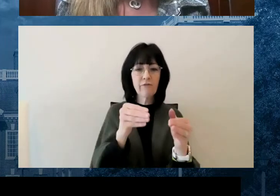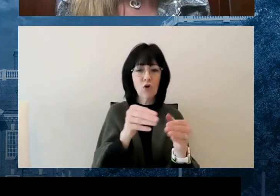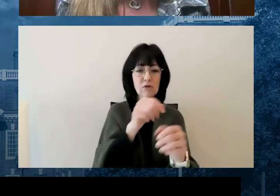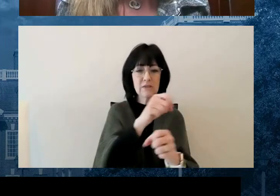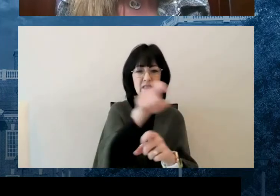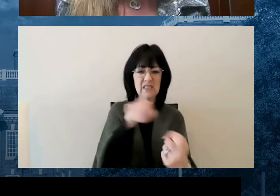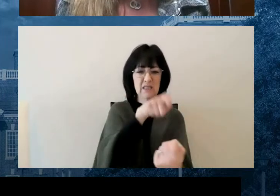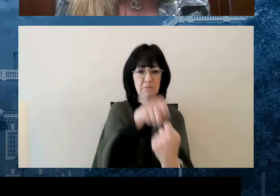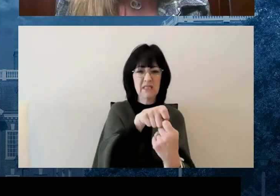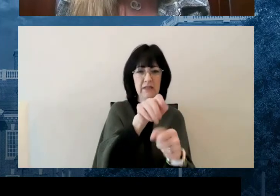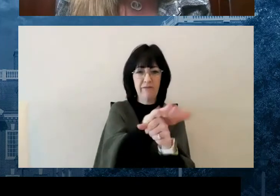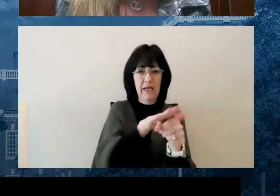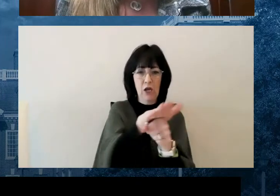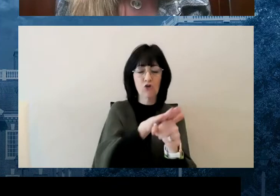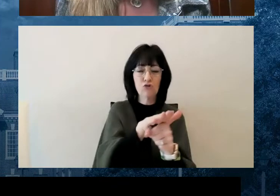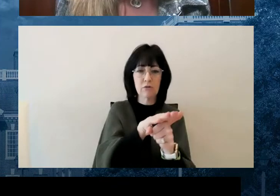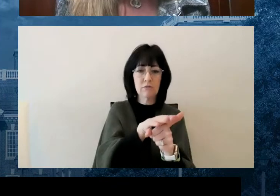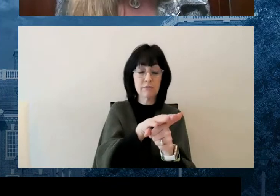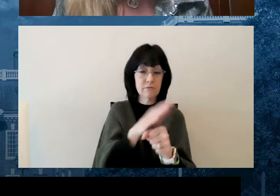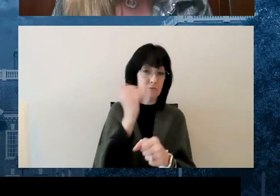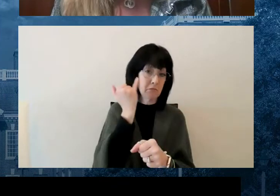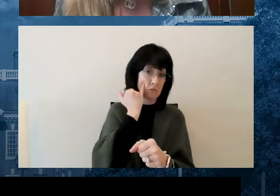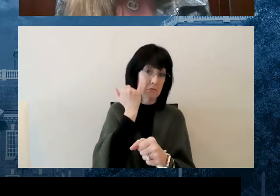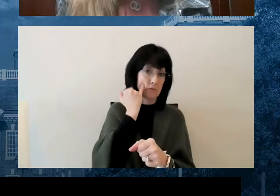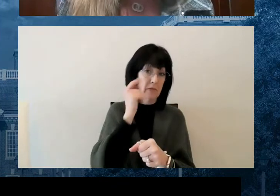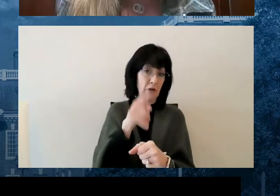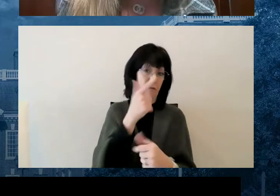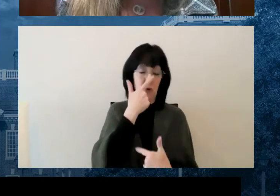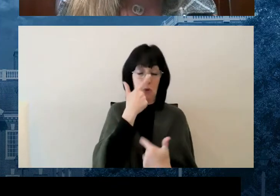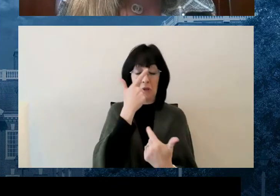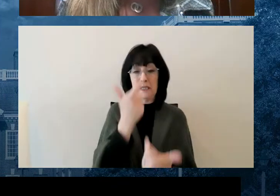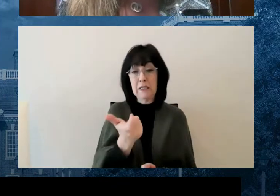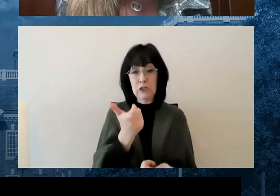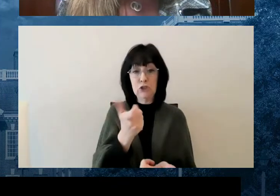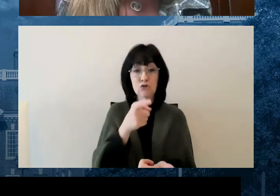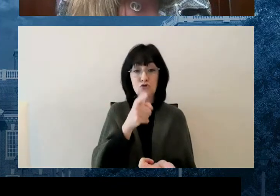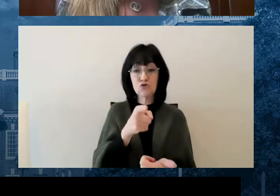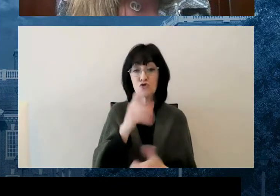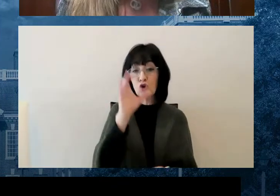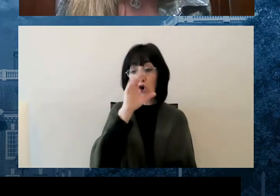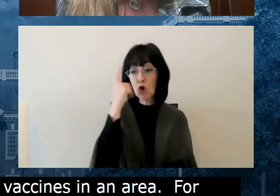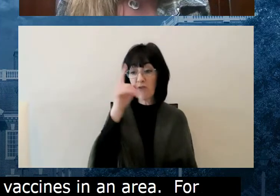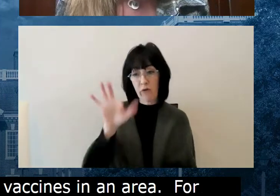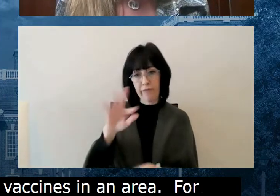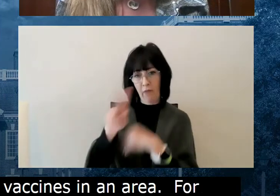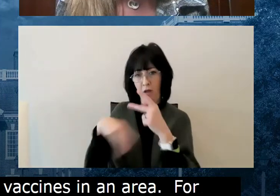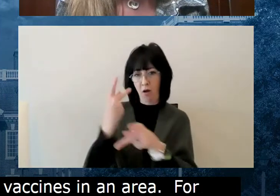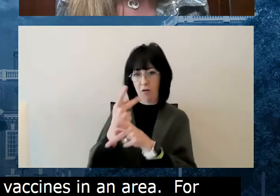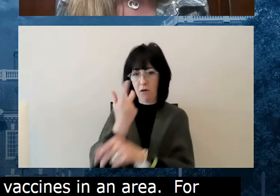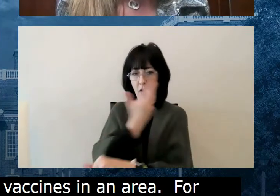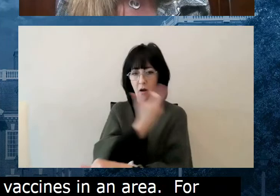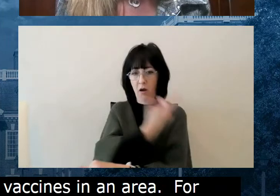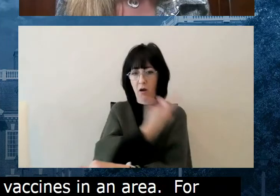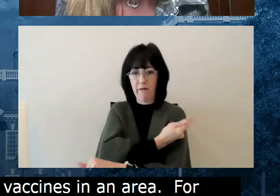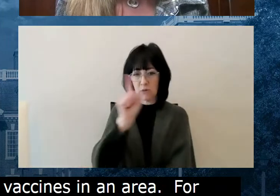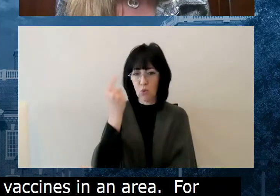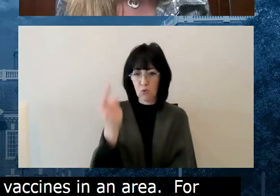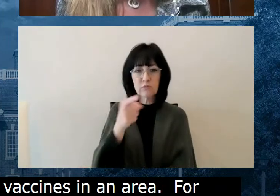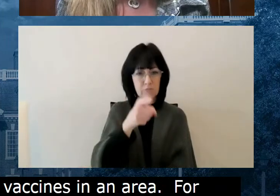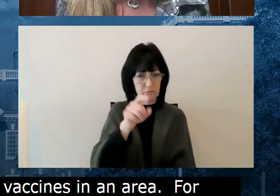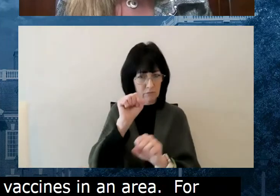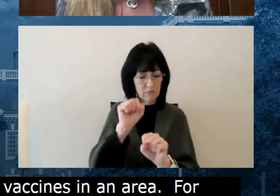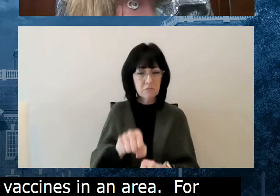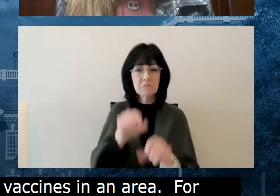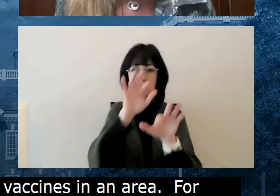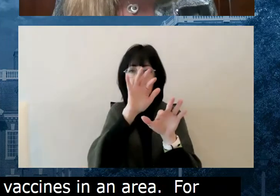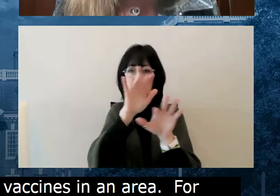federal government. So if you're interested, for example, in a specific type of vaccine, you can filter your search to look